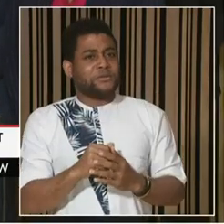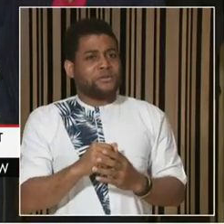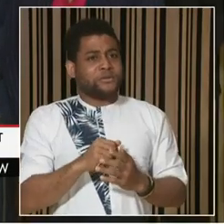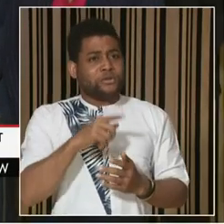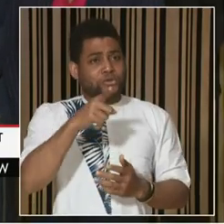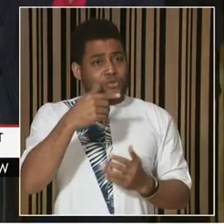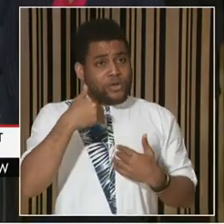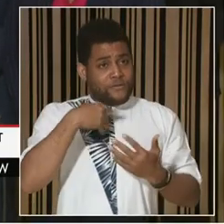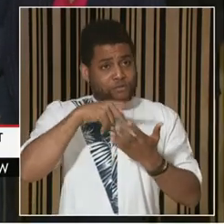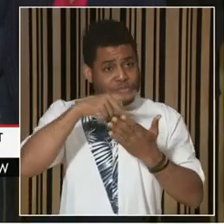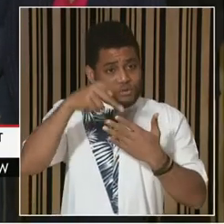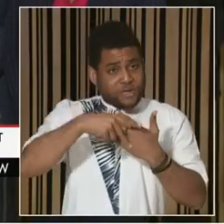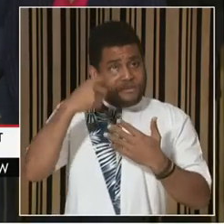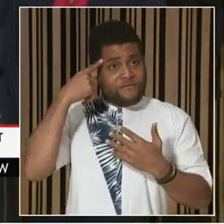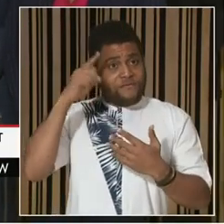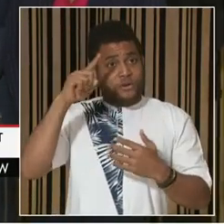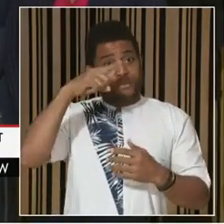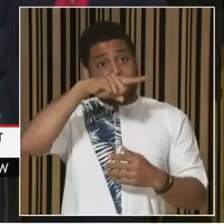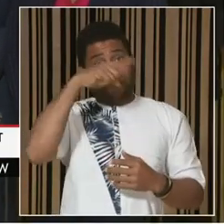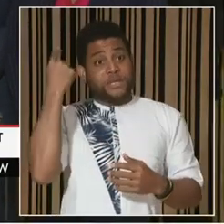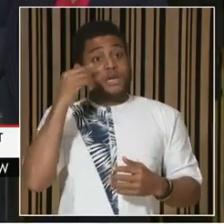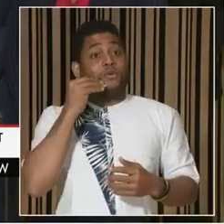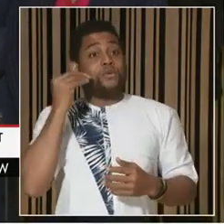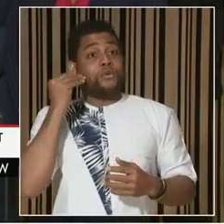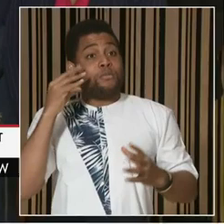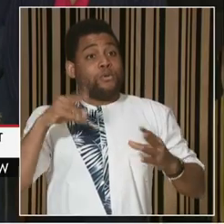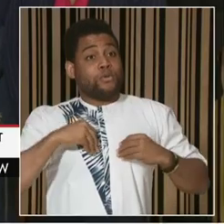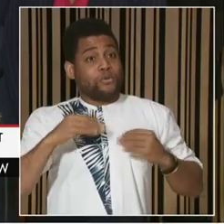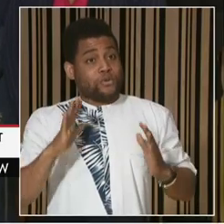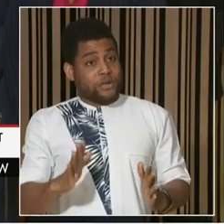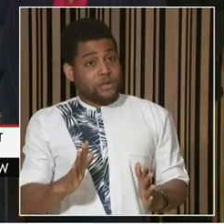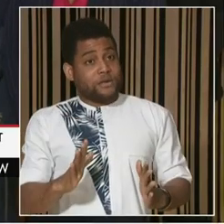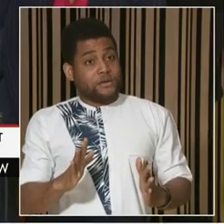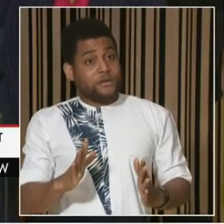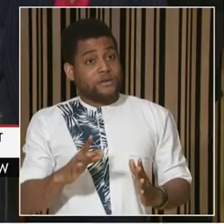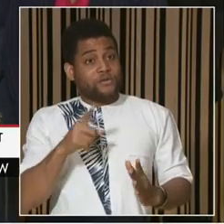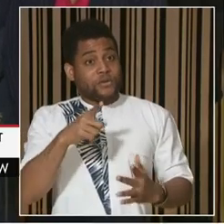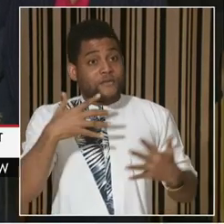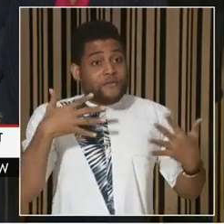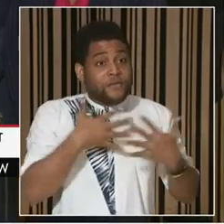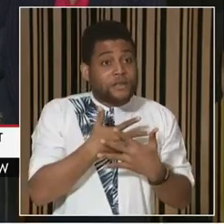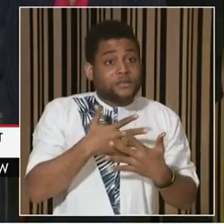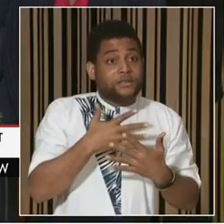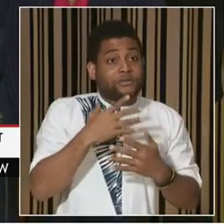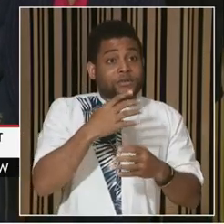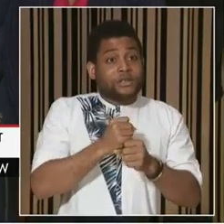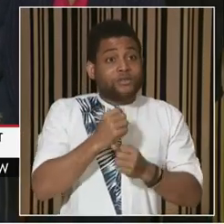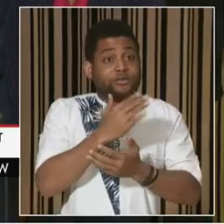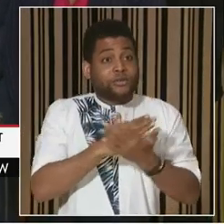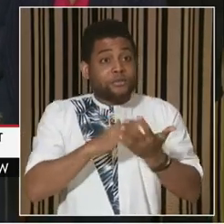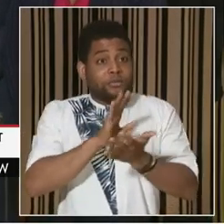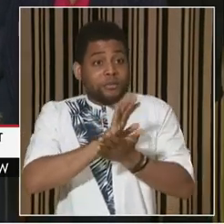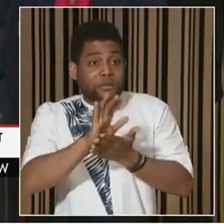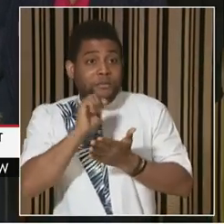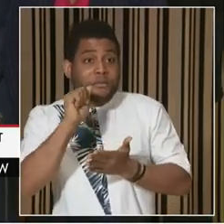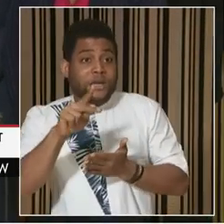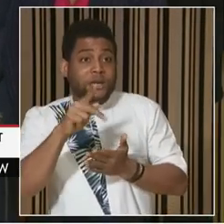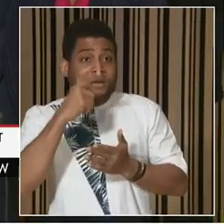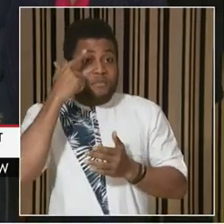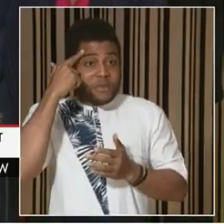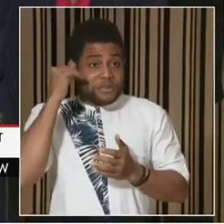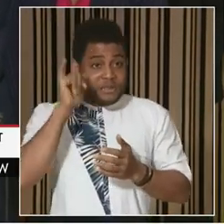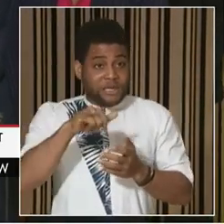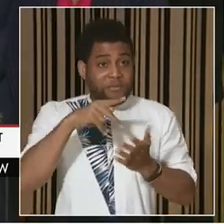for black homeowners. Are you afraid you may get some pushback because that program is specifically